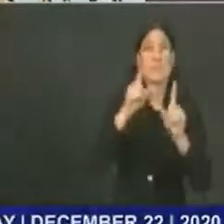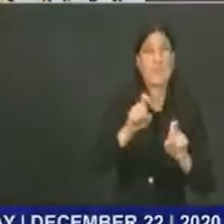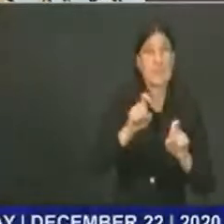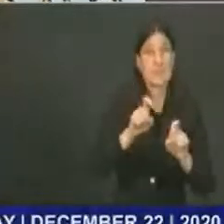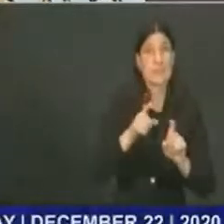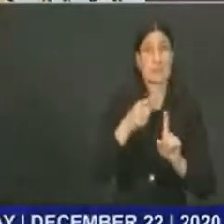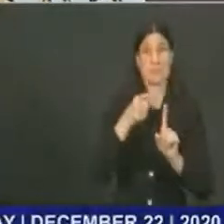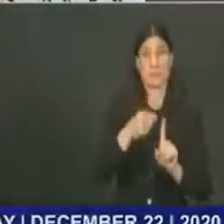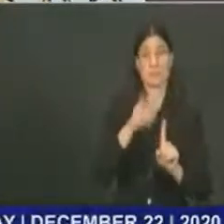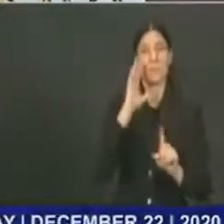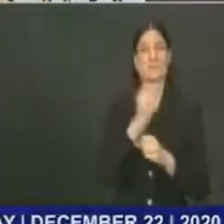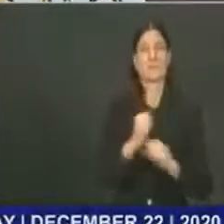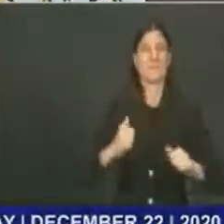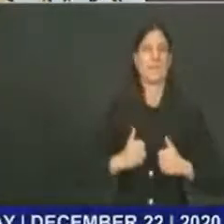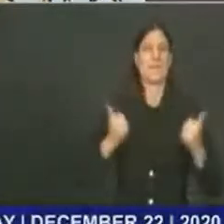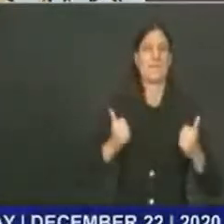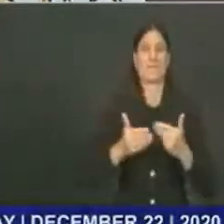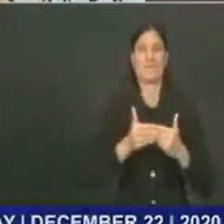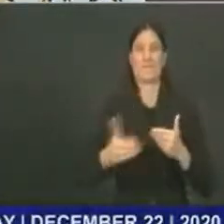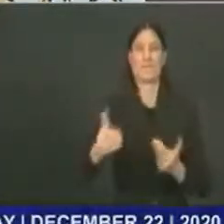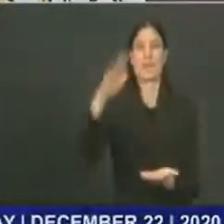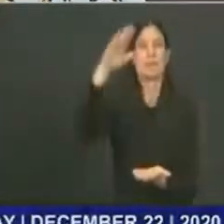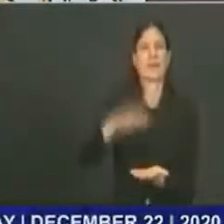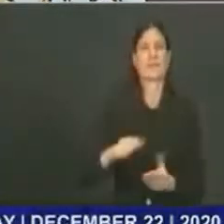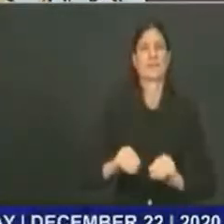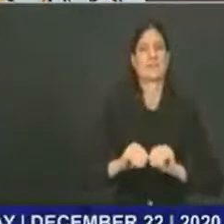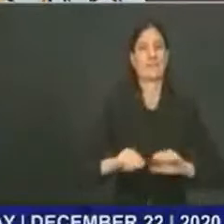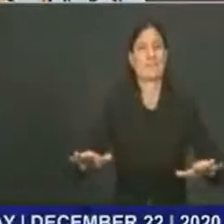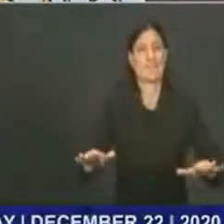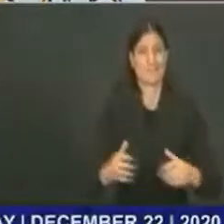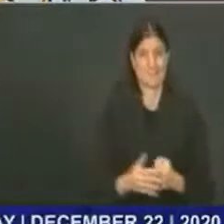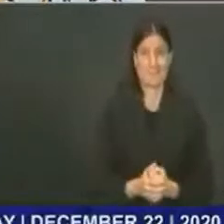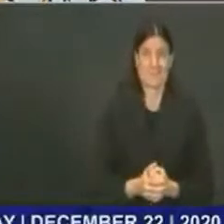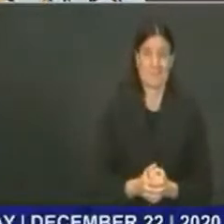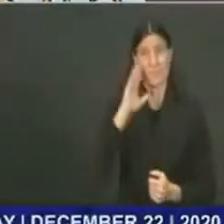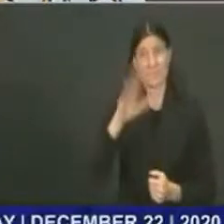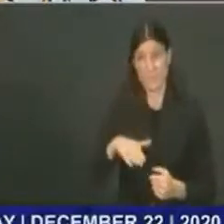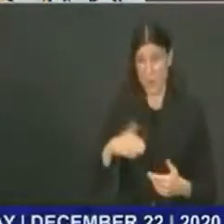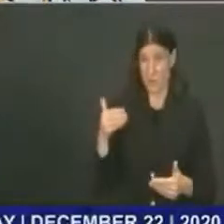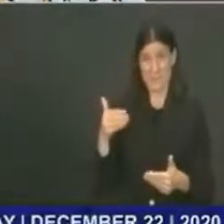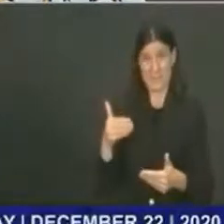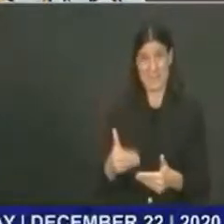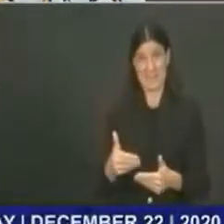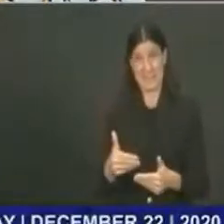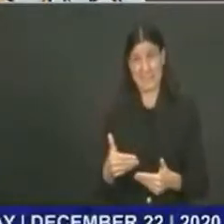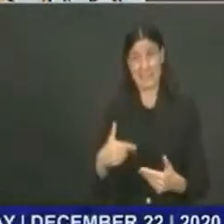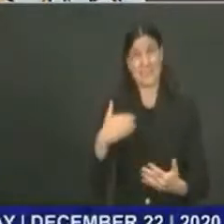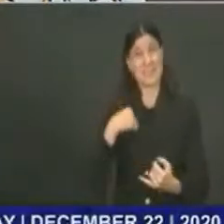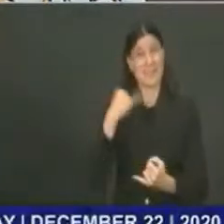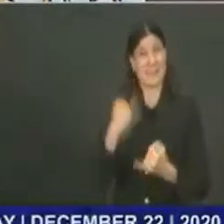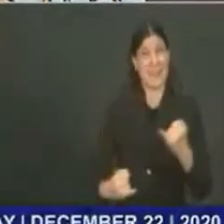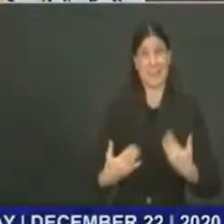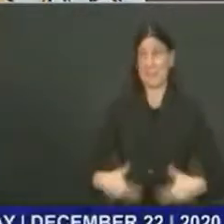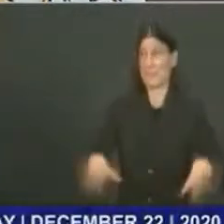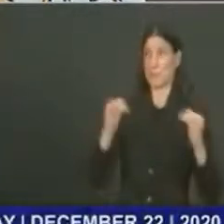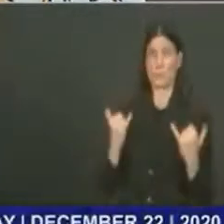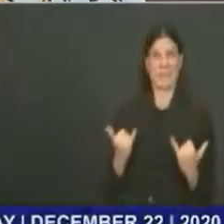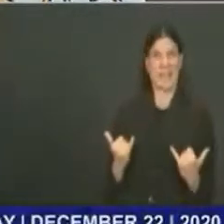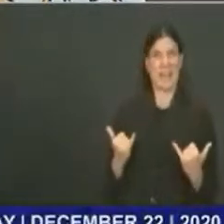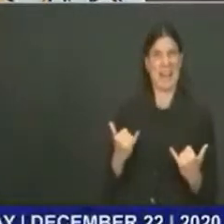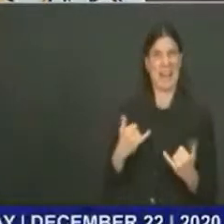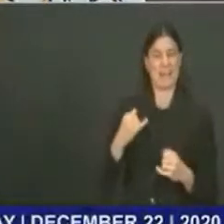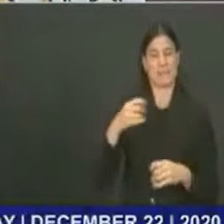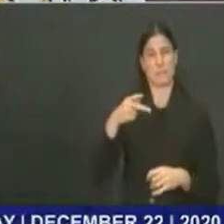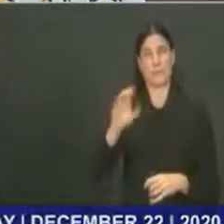Since this is our last press conference of 2020, I thought it would be appropriate to give a very brief update of how we have spent